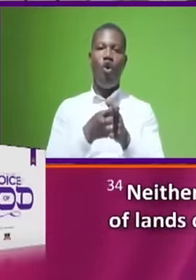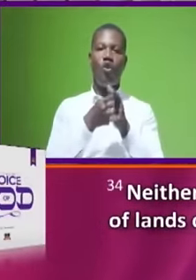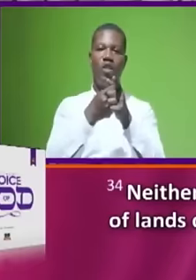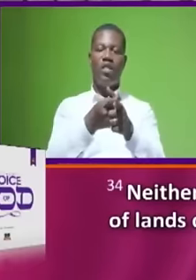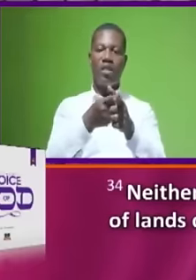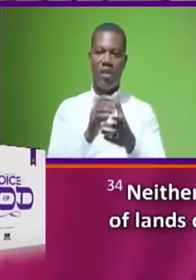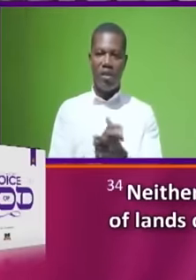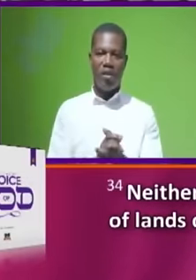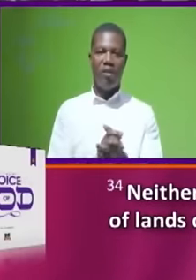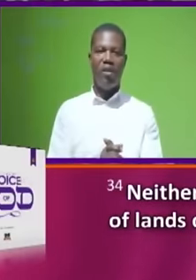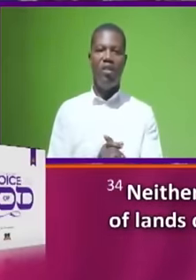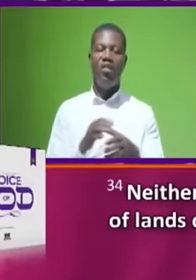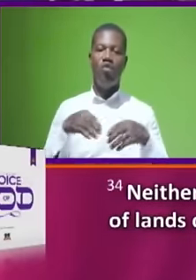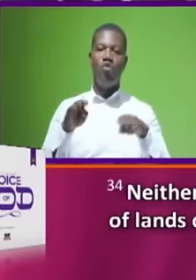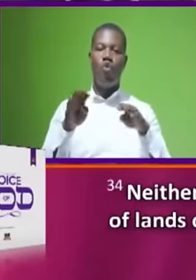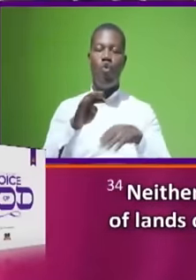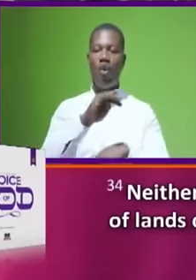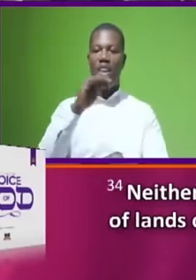or houses